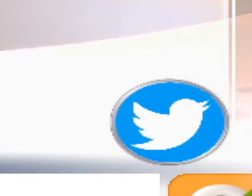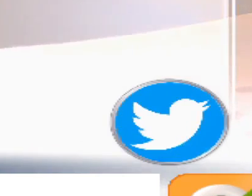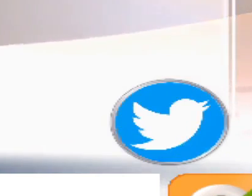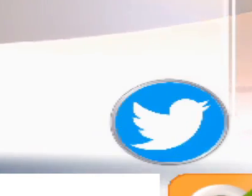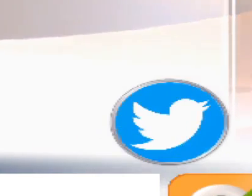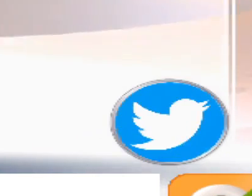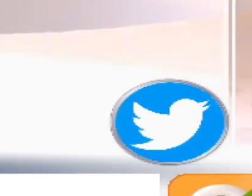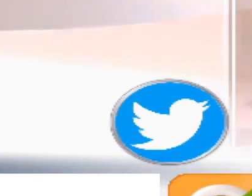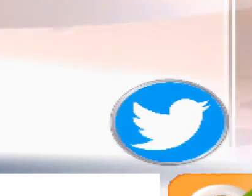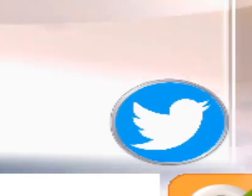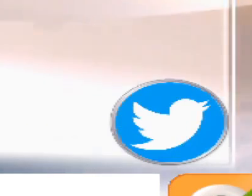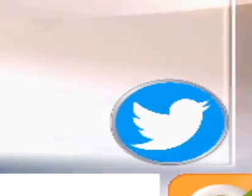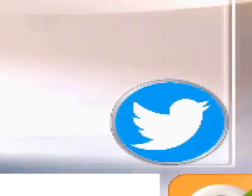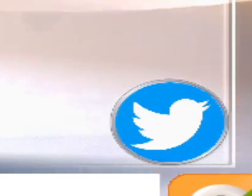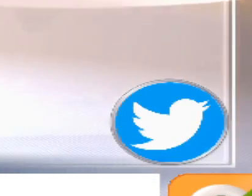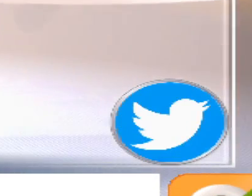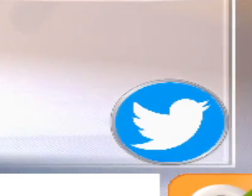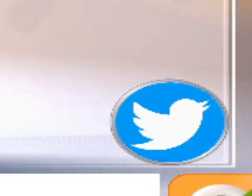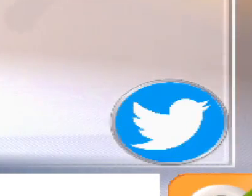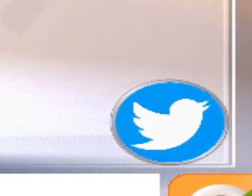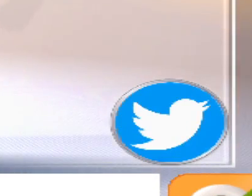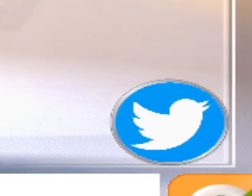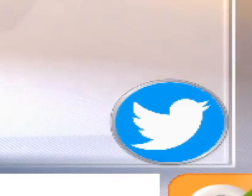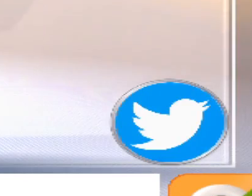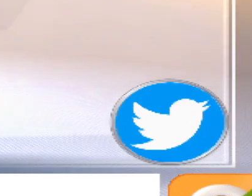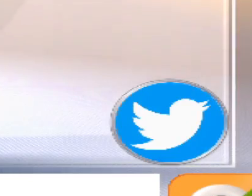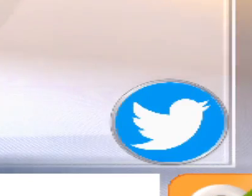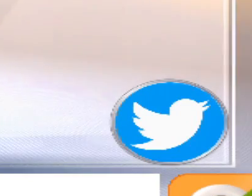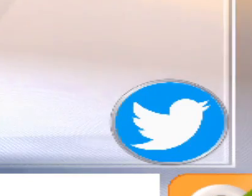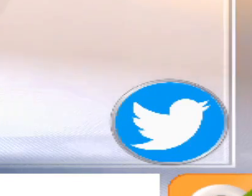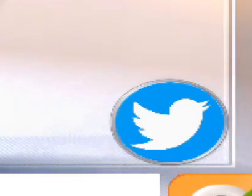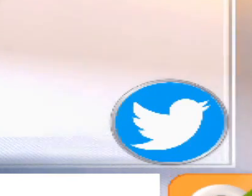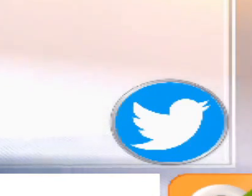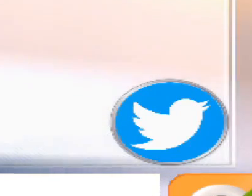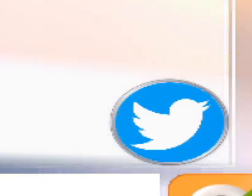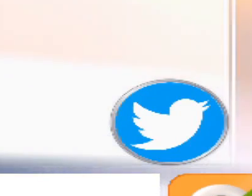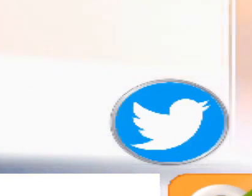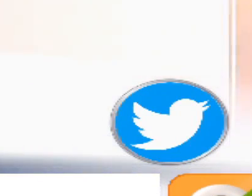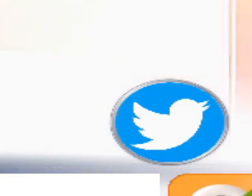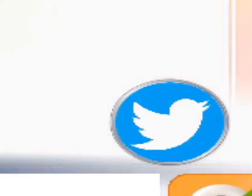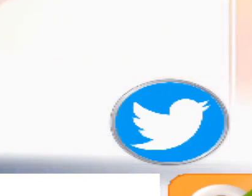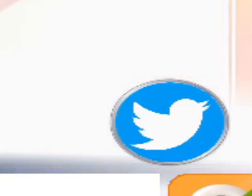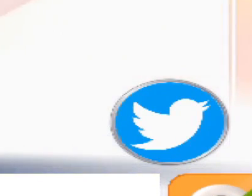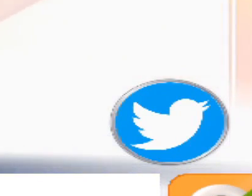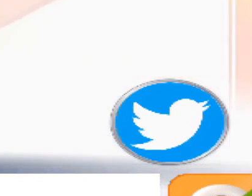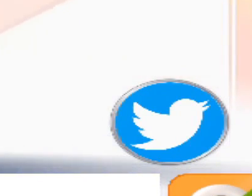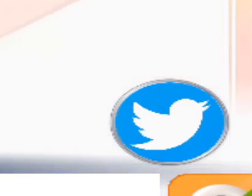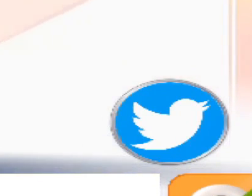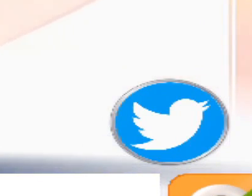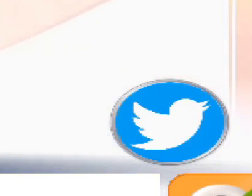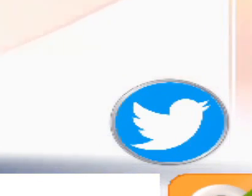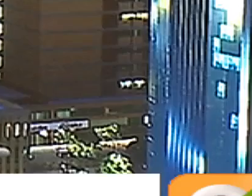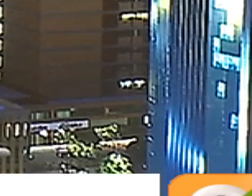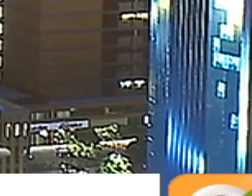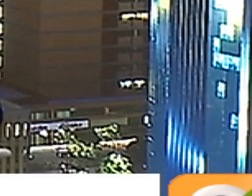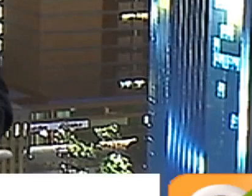one thing is for sure, conveyancing is being disrupted in ways we never thought possible. Good discussion. Okay,